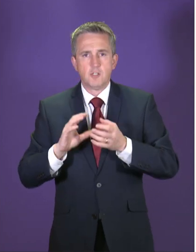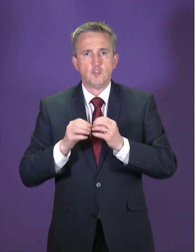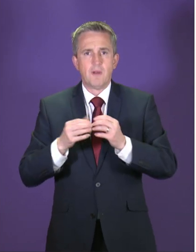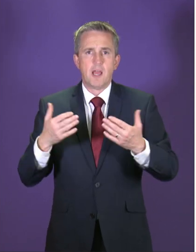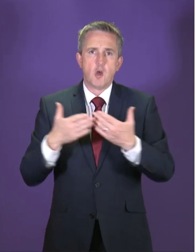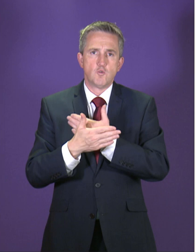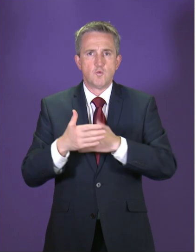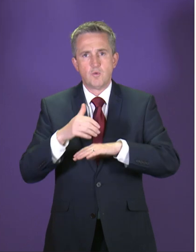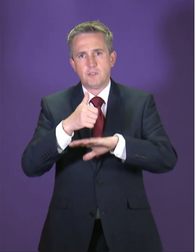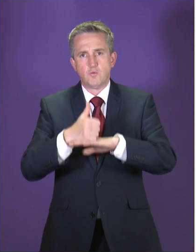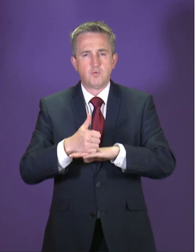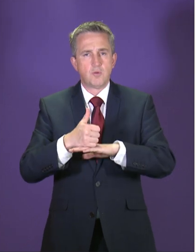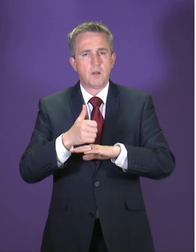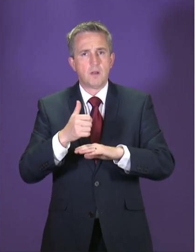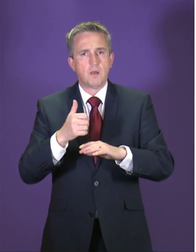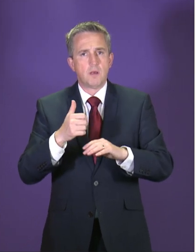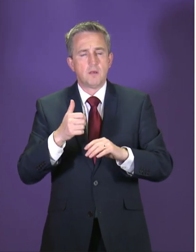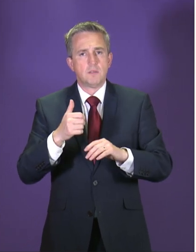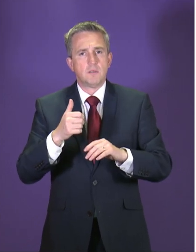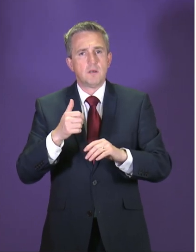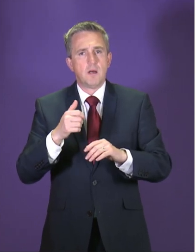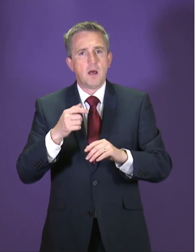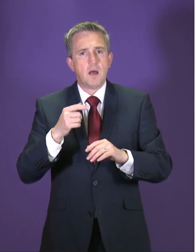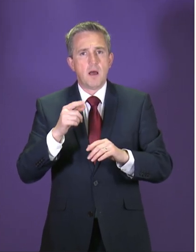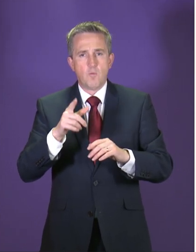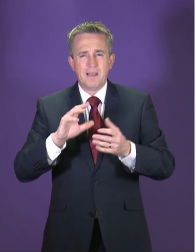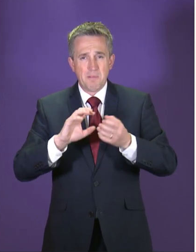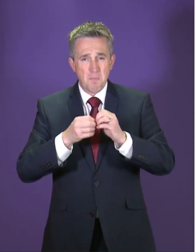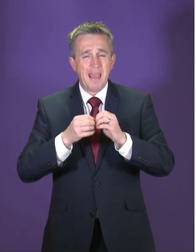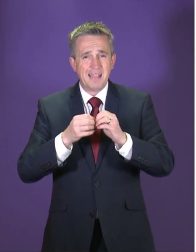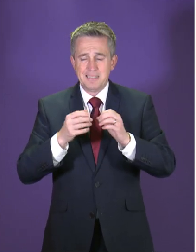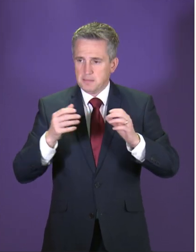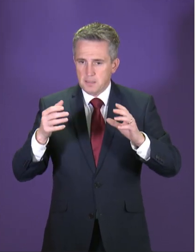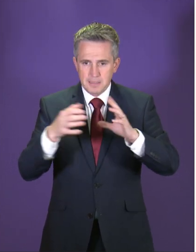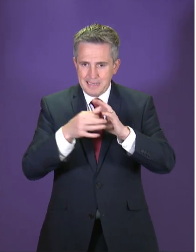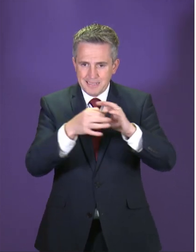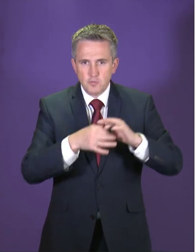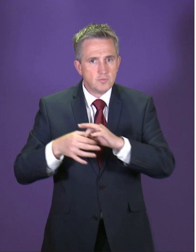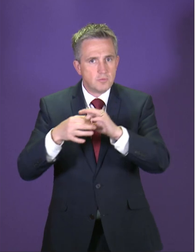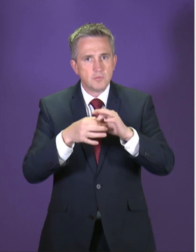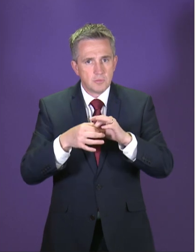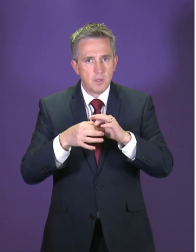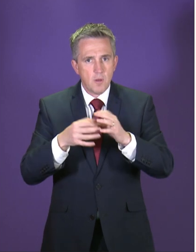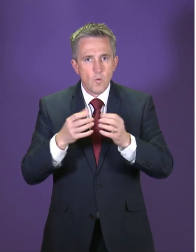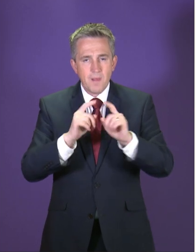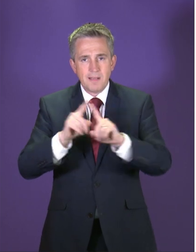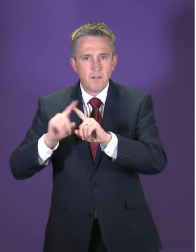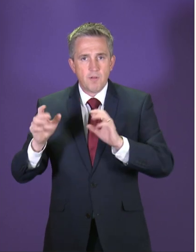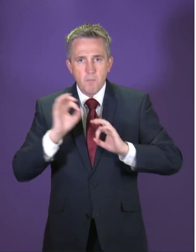imagine it, invent it. So we ended up having to build those very walls that we wanted to destroy before.